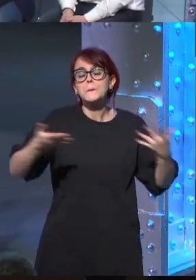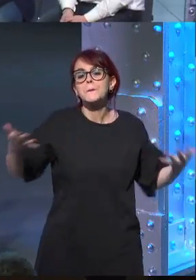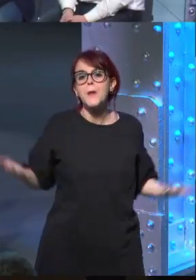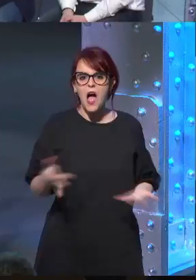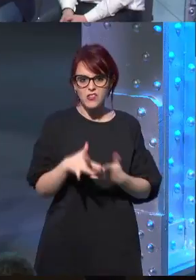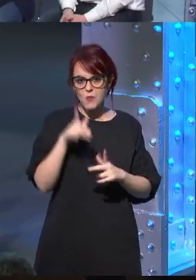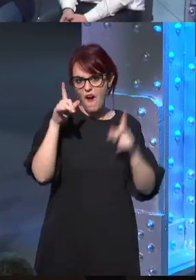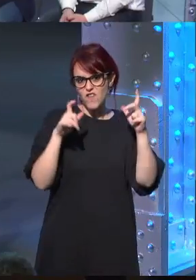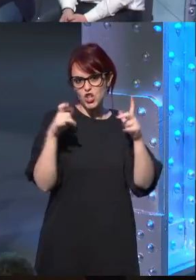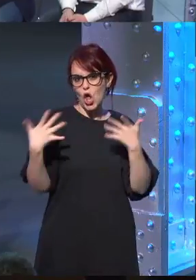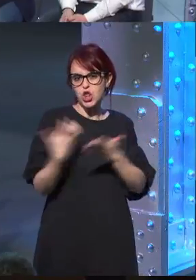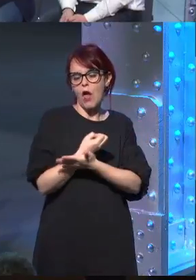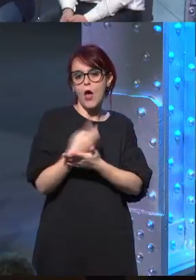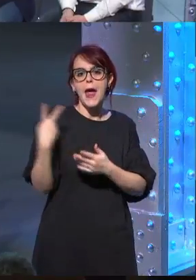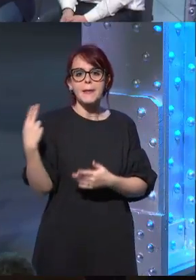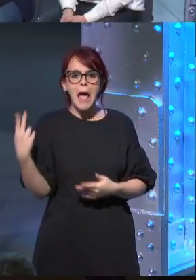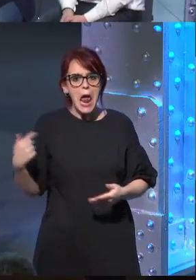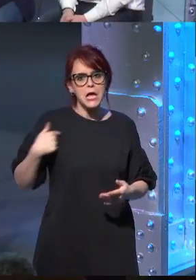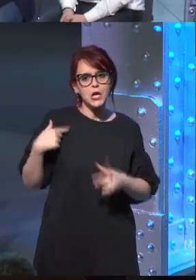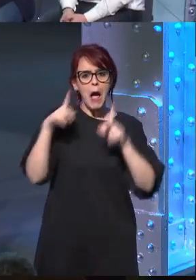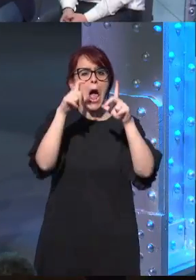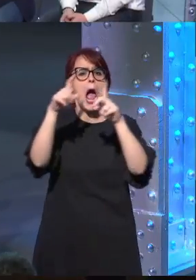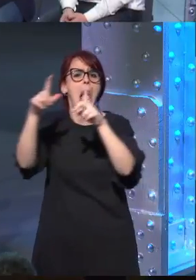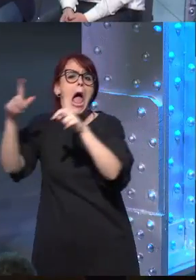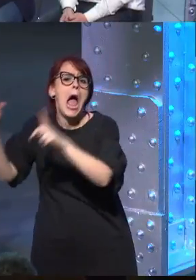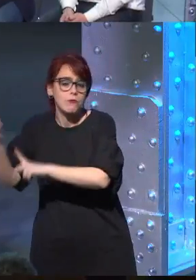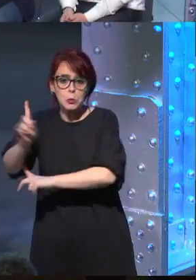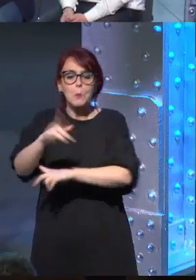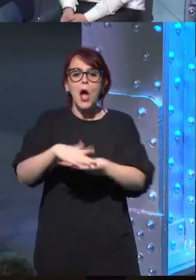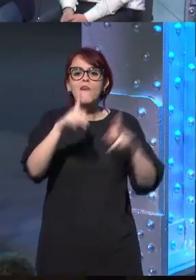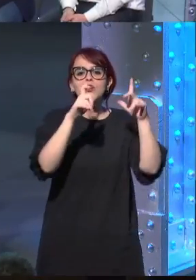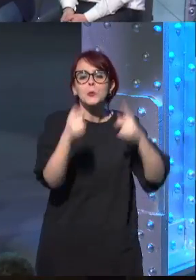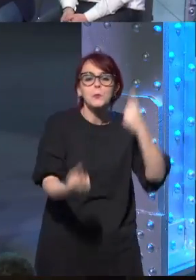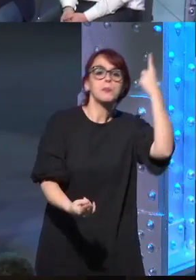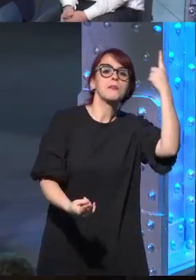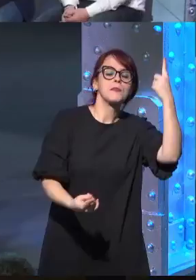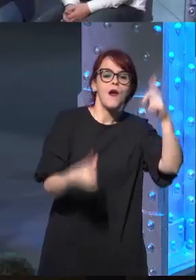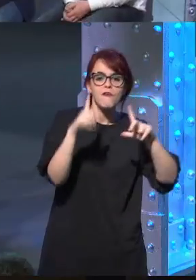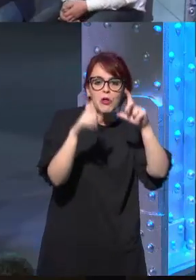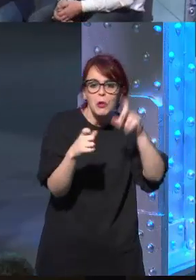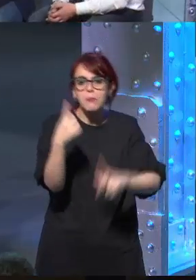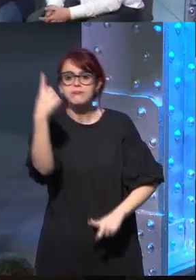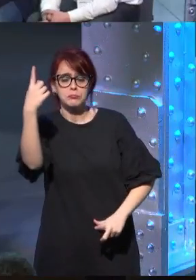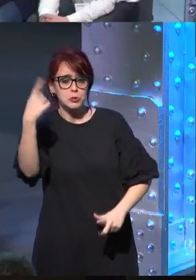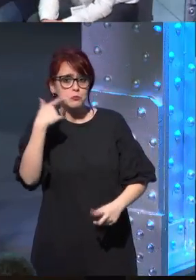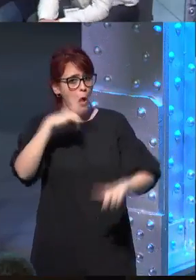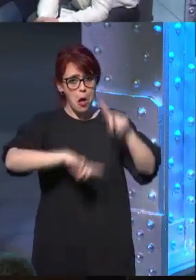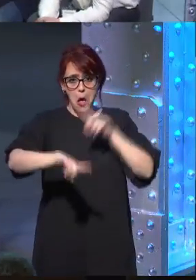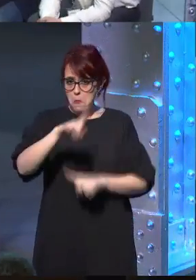And it's not used that you say, well, she's uploading pictures of everything we do, my siblings and I.